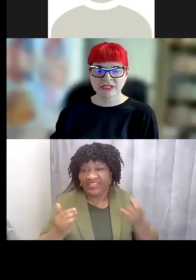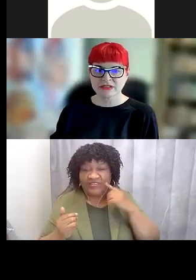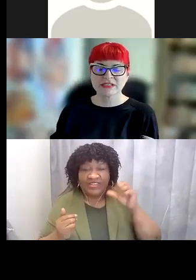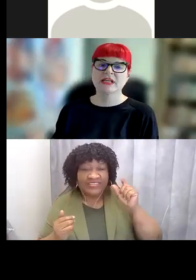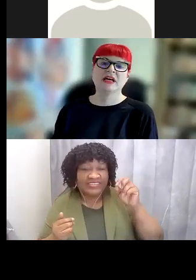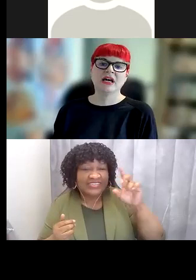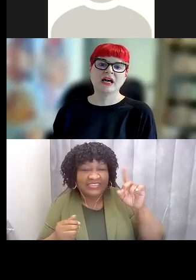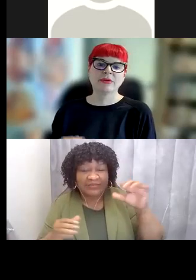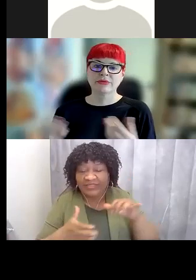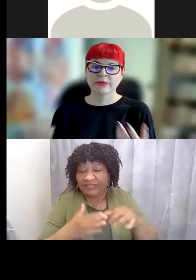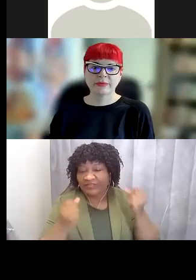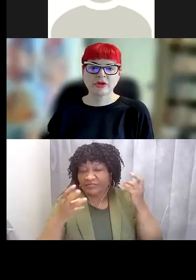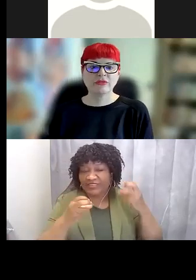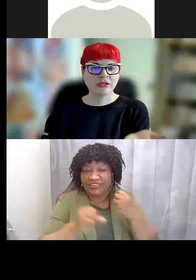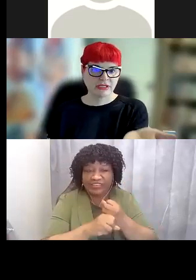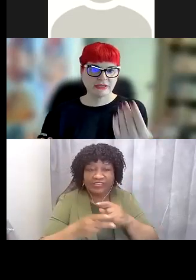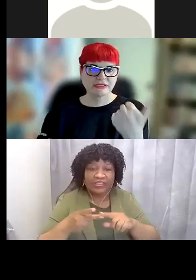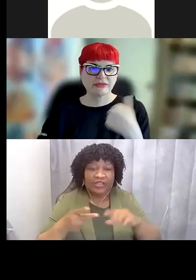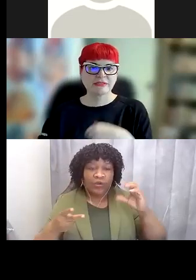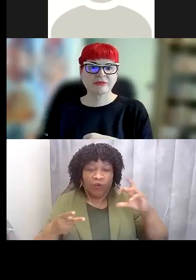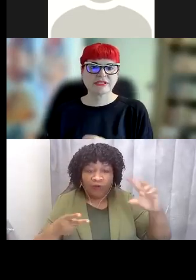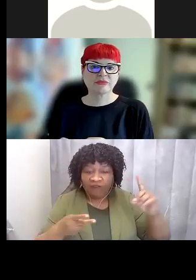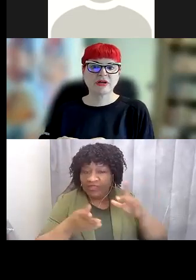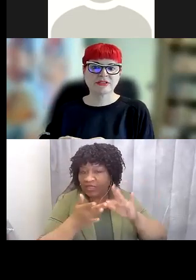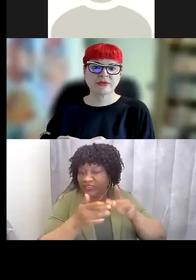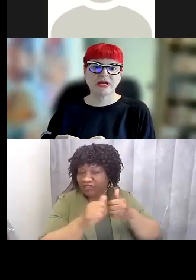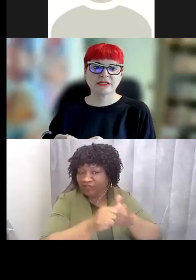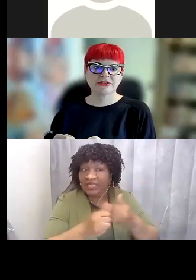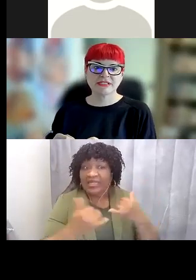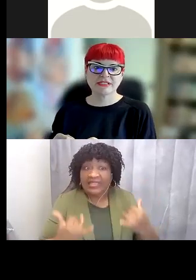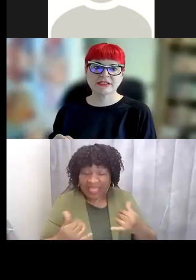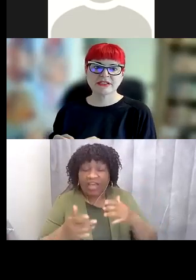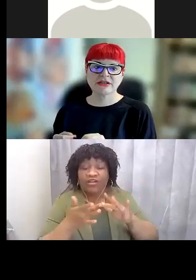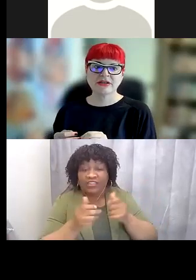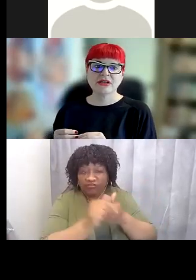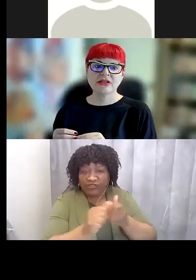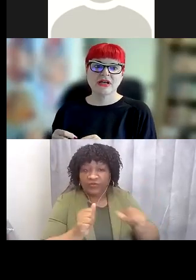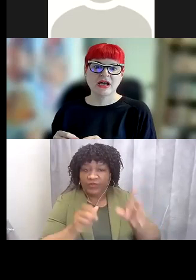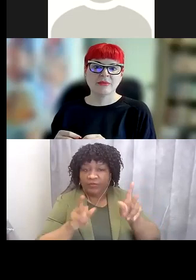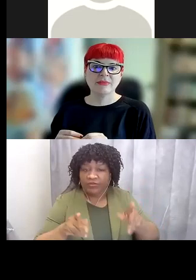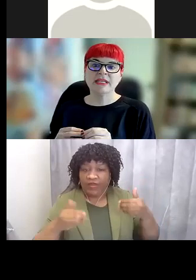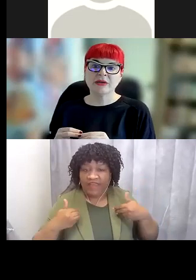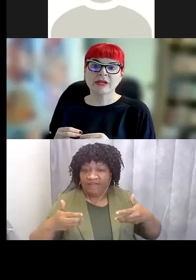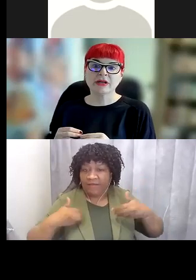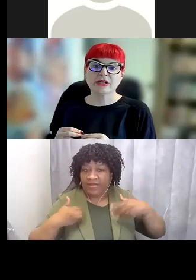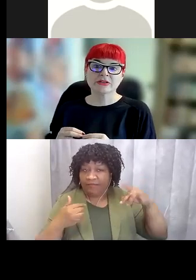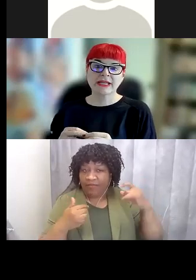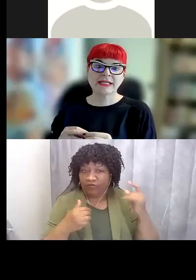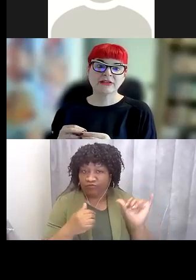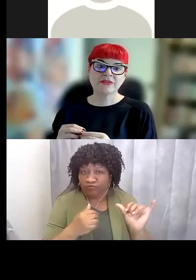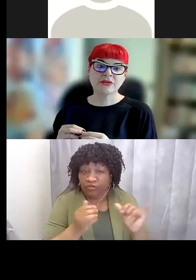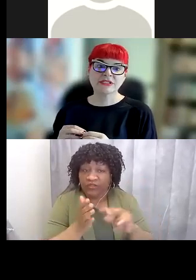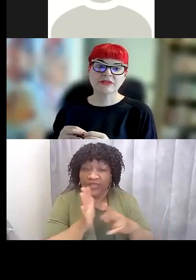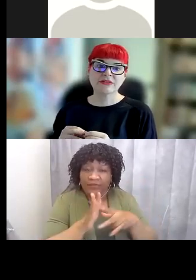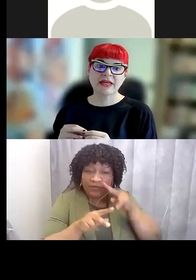for years. We were doing it with COVID. And so this person, we're also doing contact tracing to, meaning we are tracking